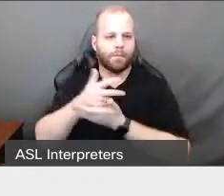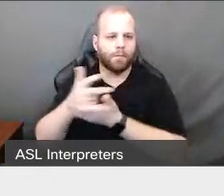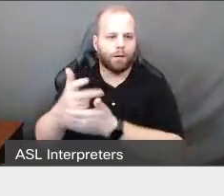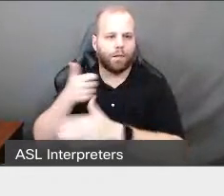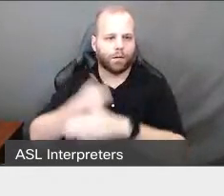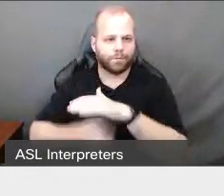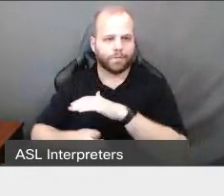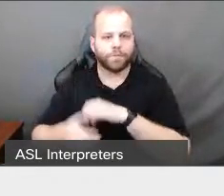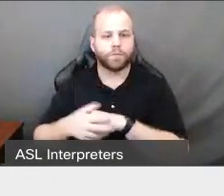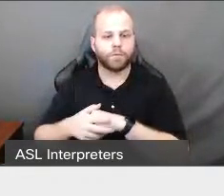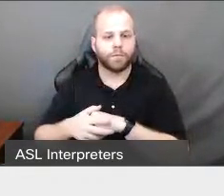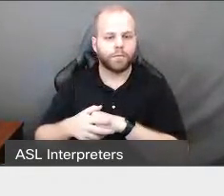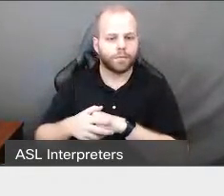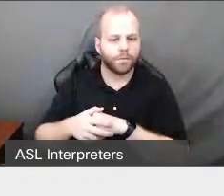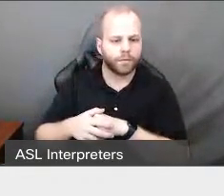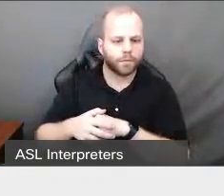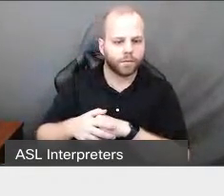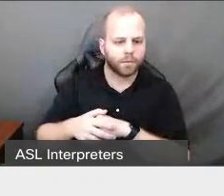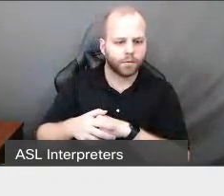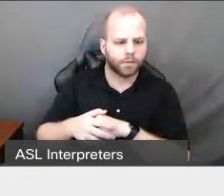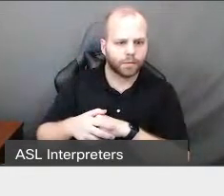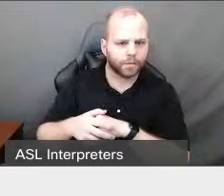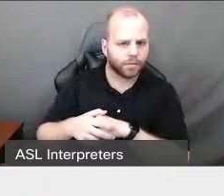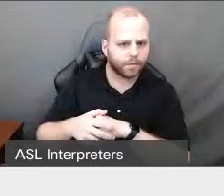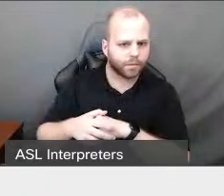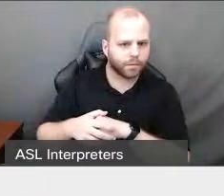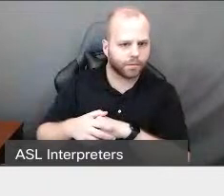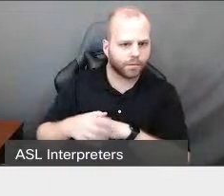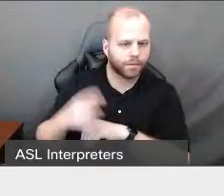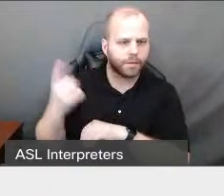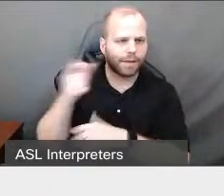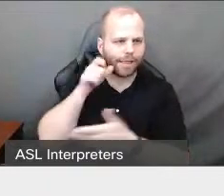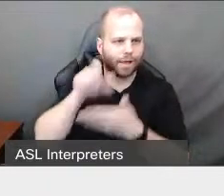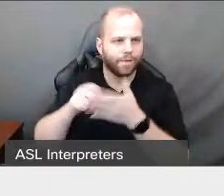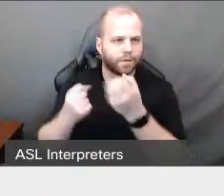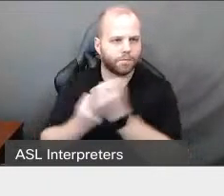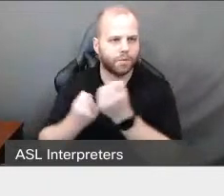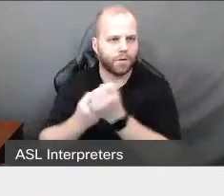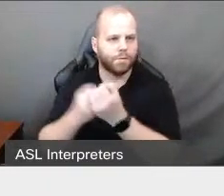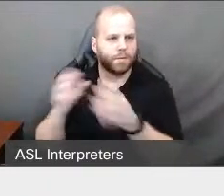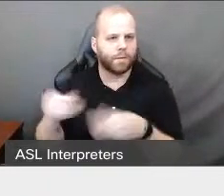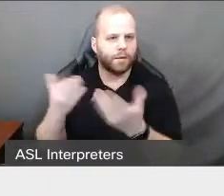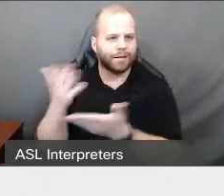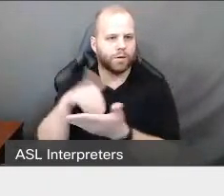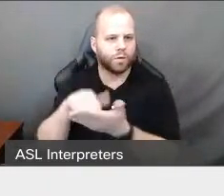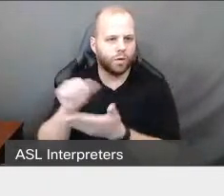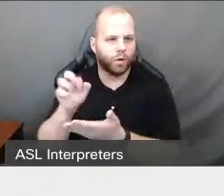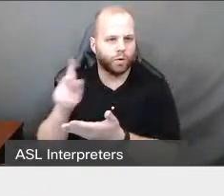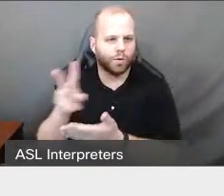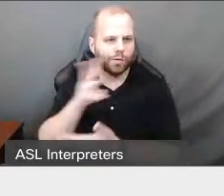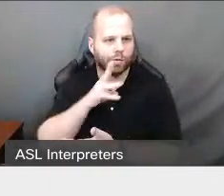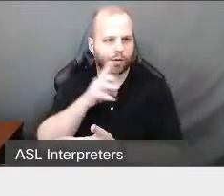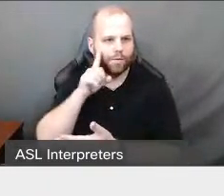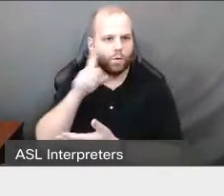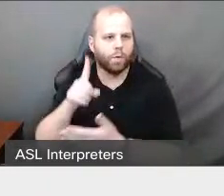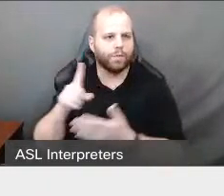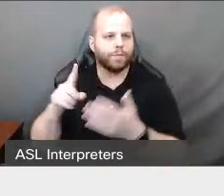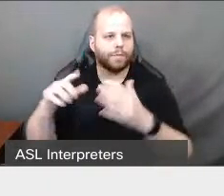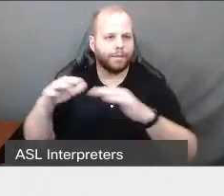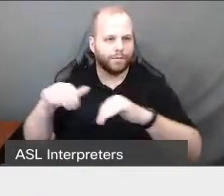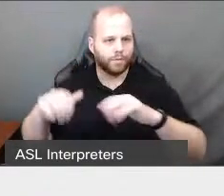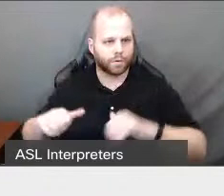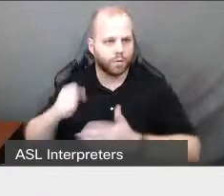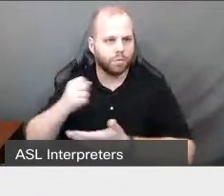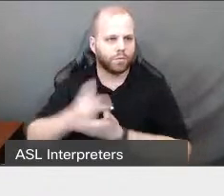Manual. A written letter of support has been provided by Central Arkansas Water for excavation and construction to occur within